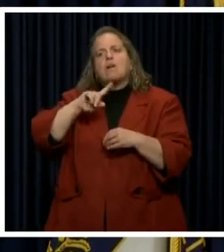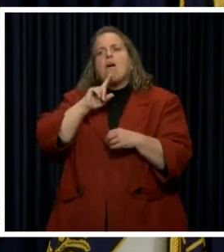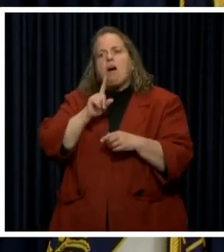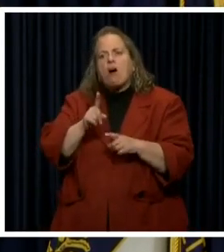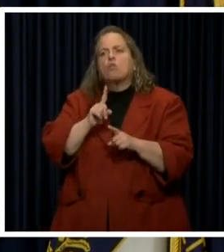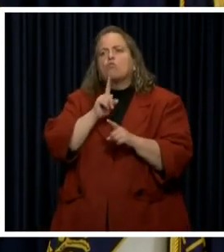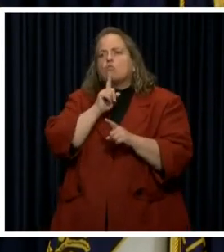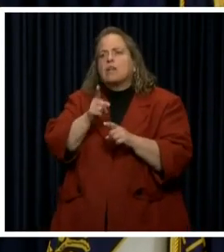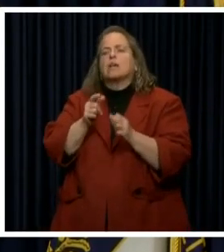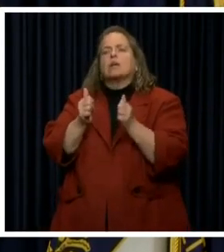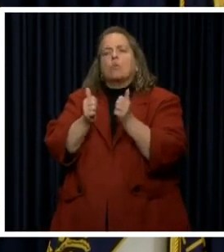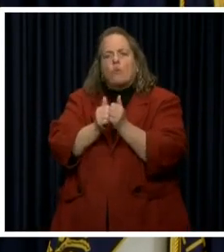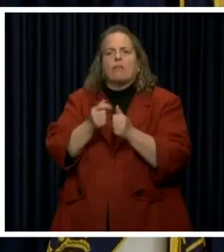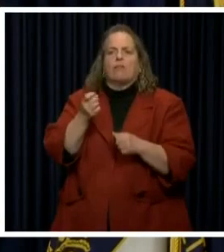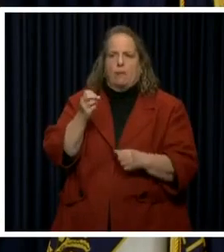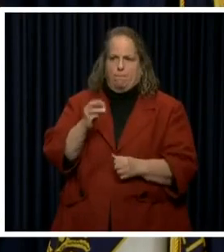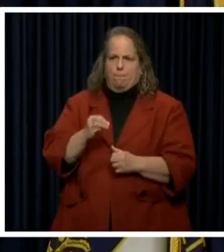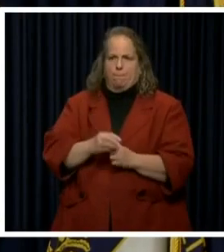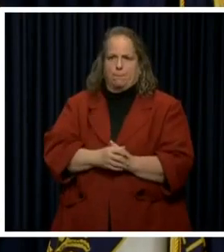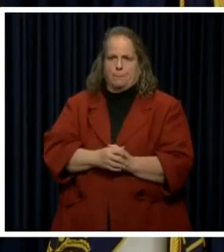fully with them.